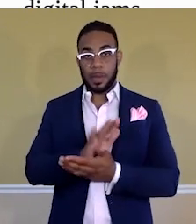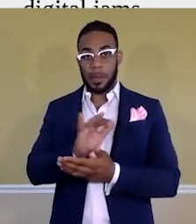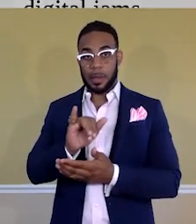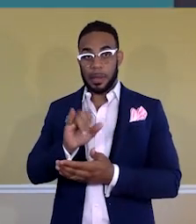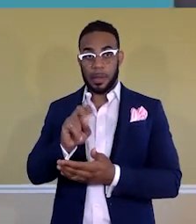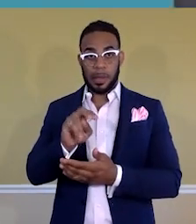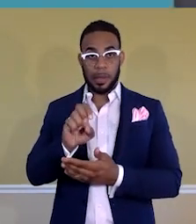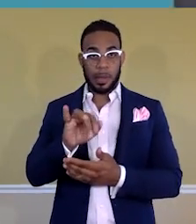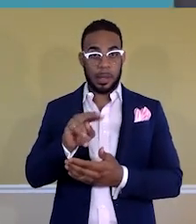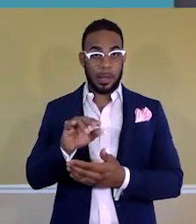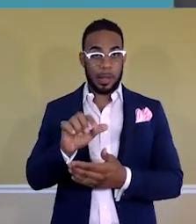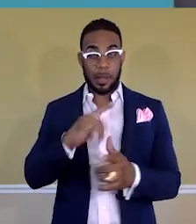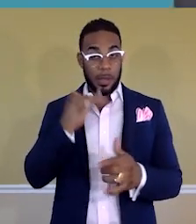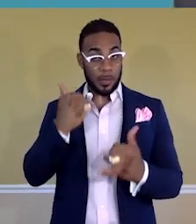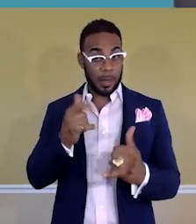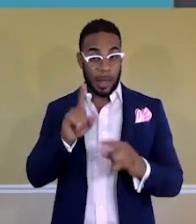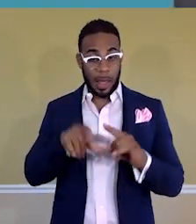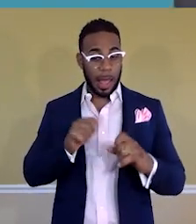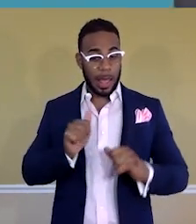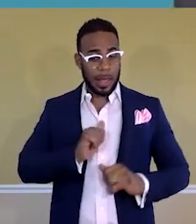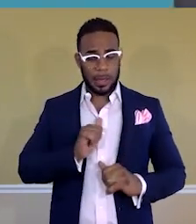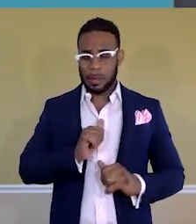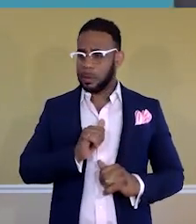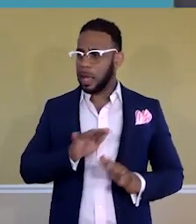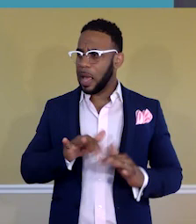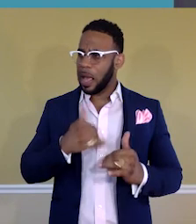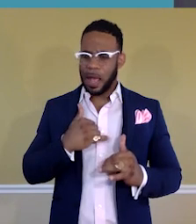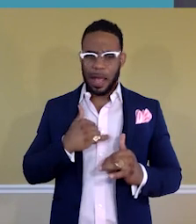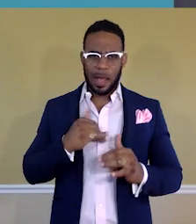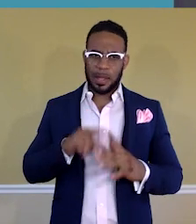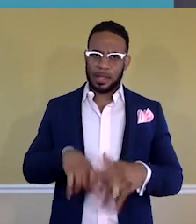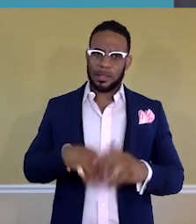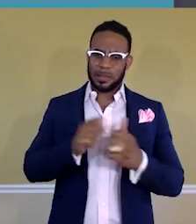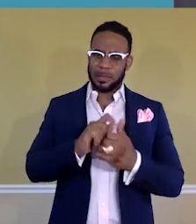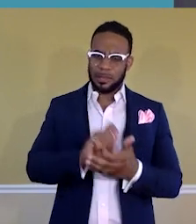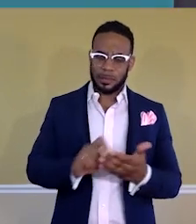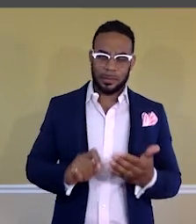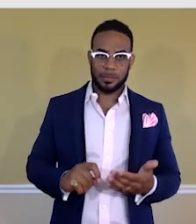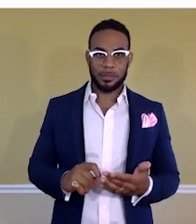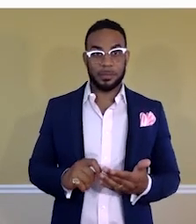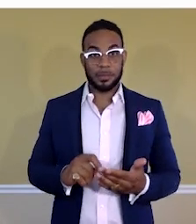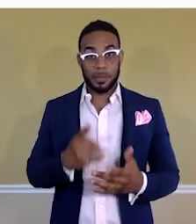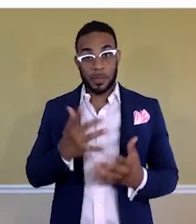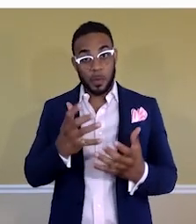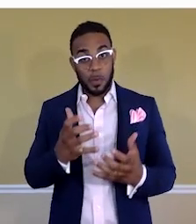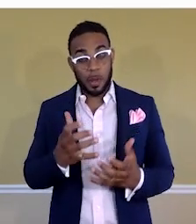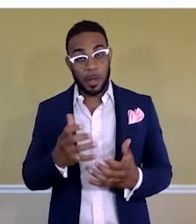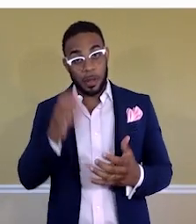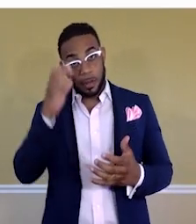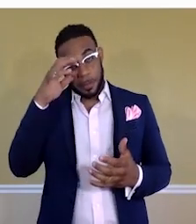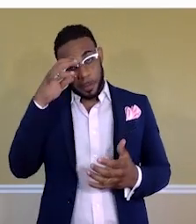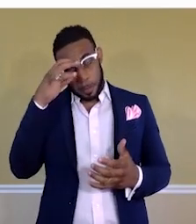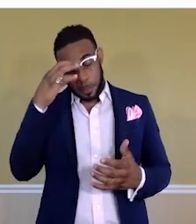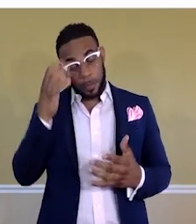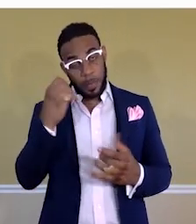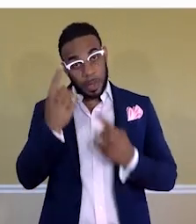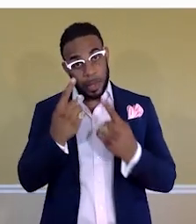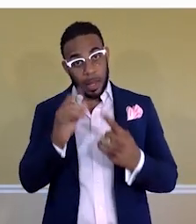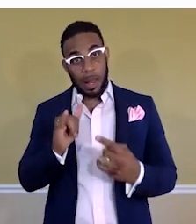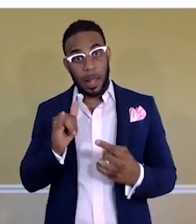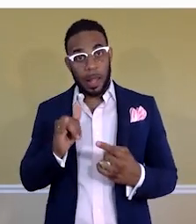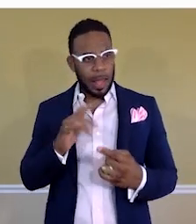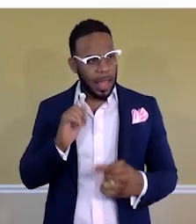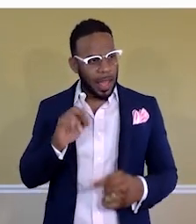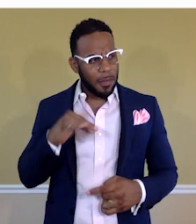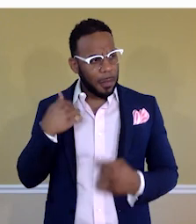Zinnia. And if you're still asking yourself, can I get started with journaling? you wanna consider, like, has there